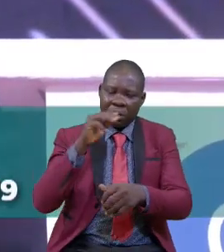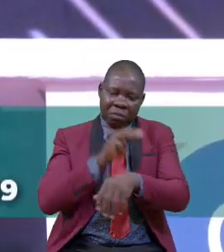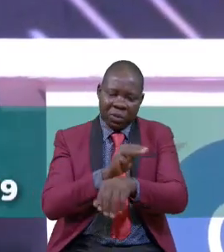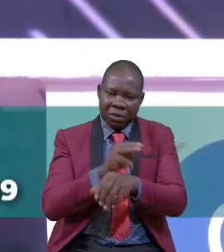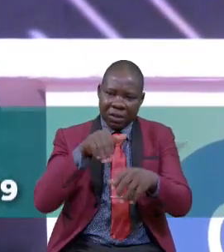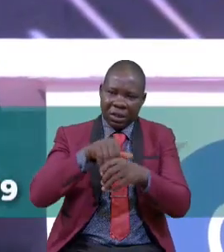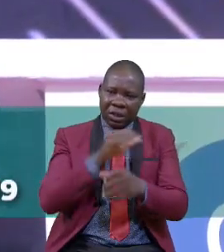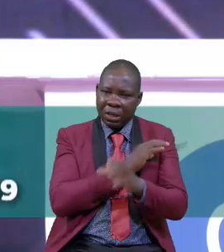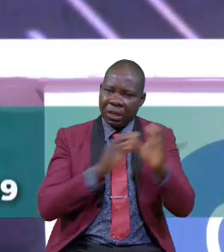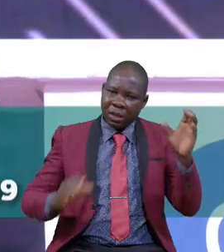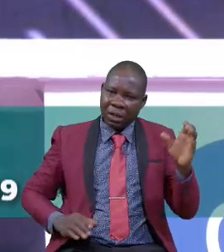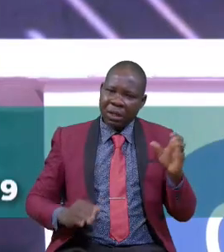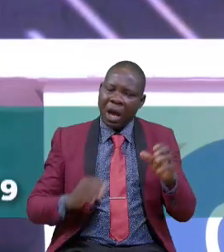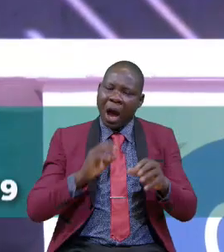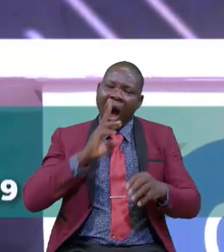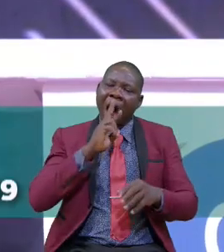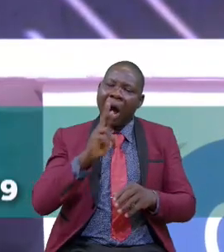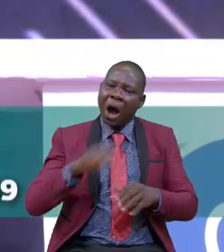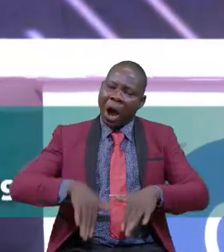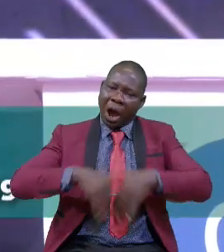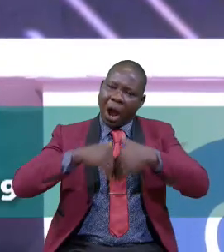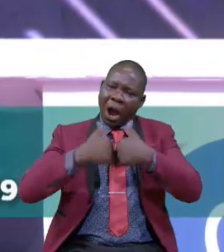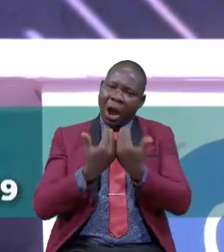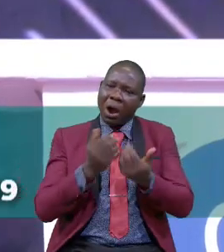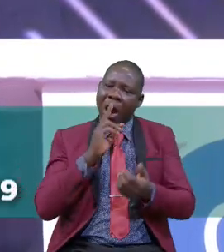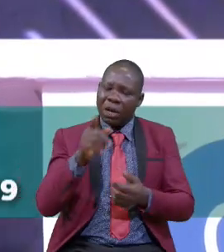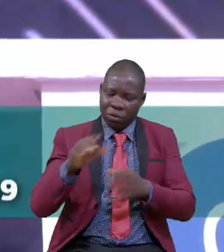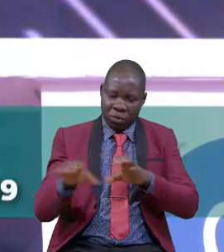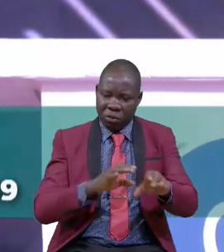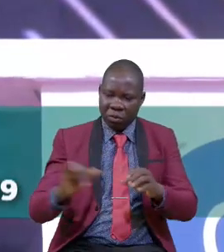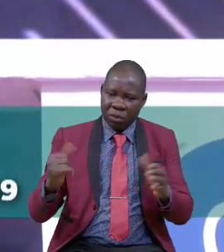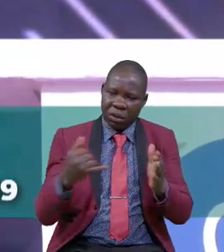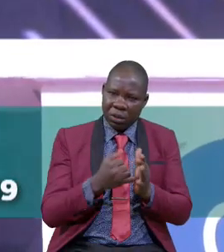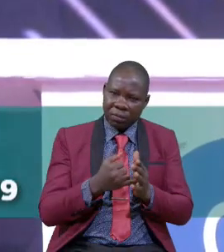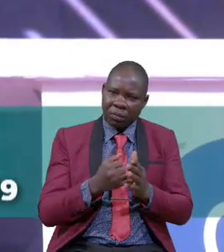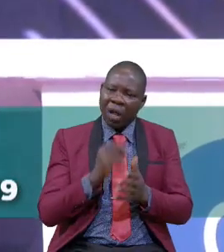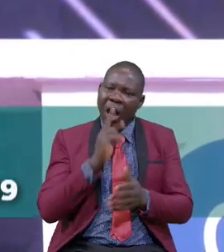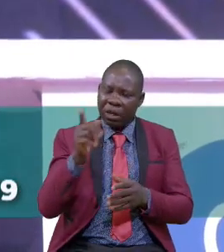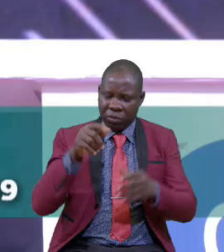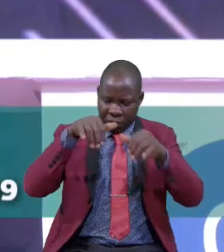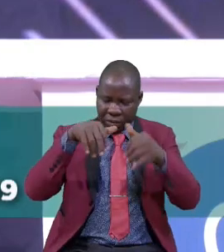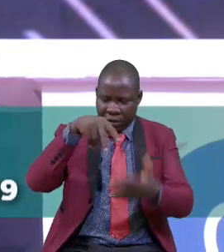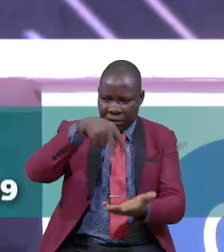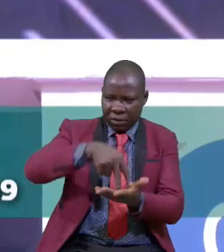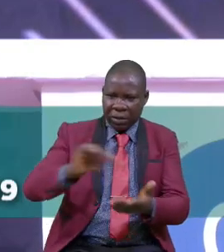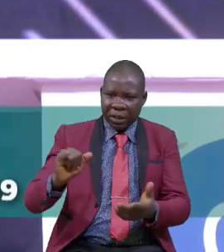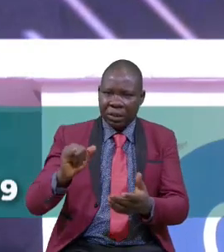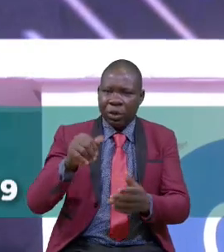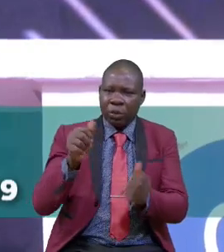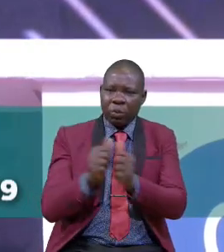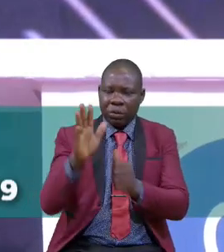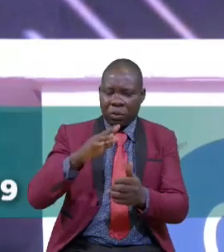your backbone, you stand? And even when God says, now you bend a little, there is a pillar,